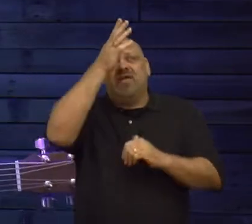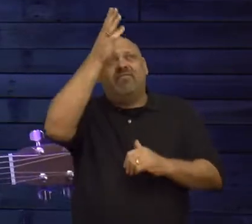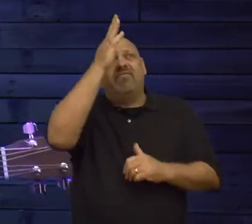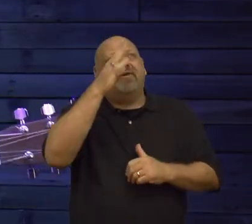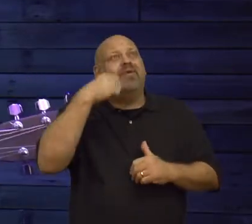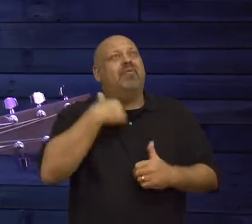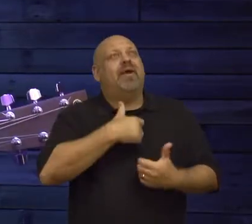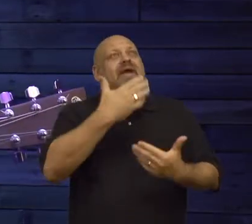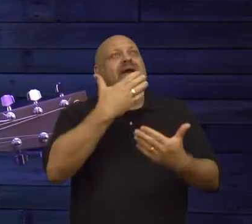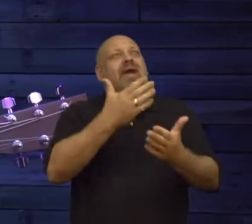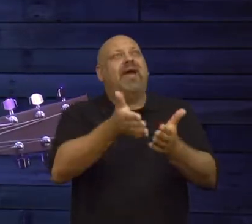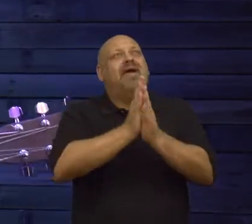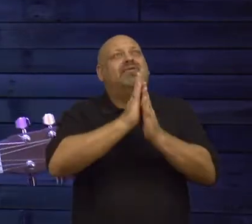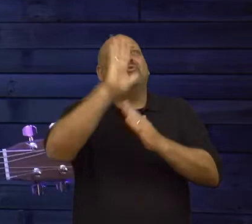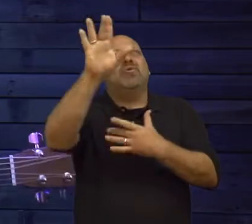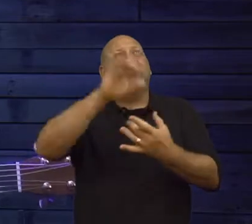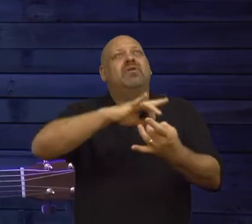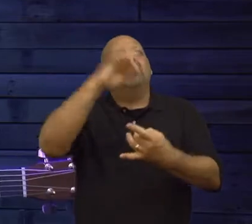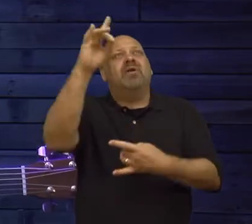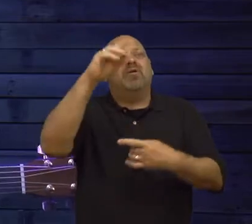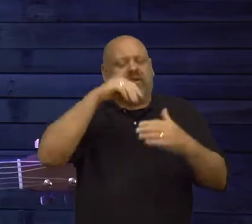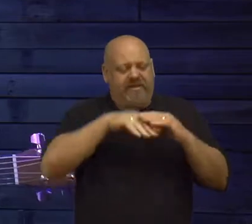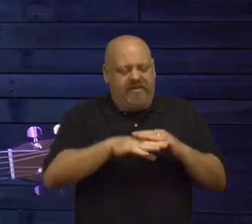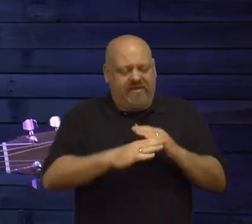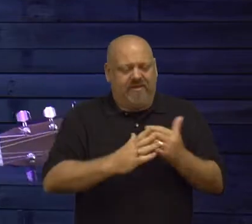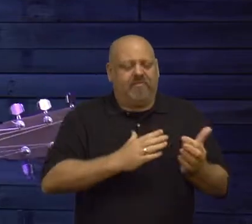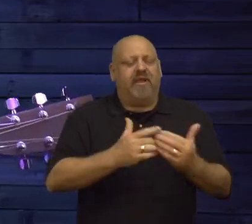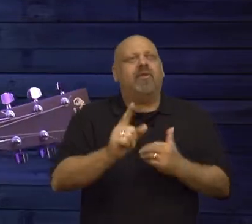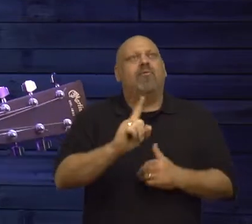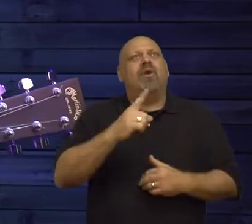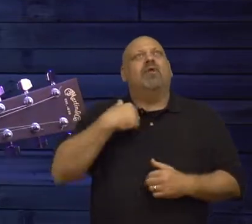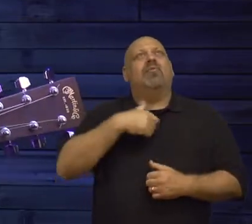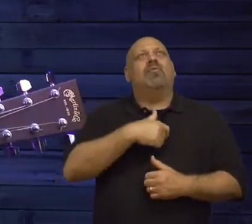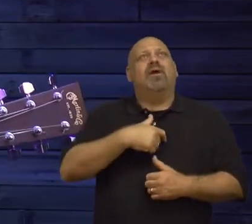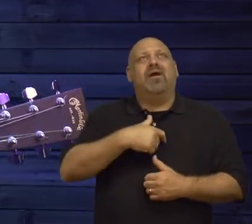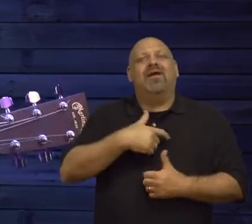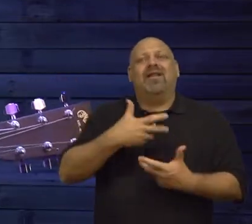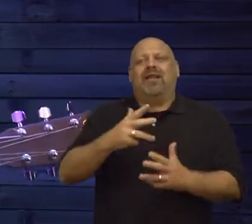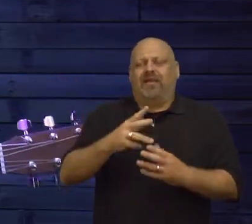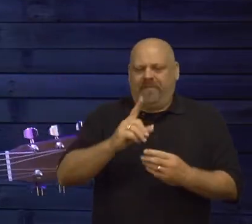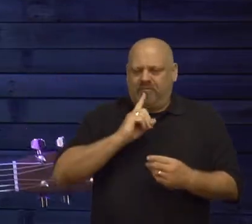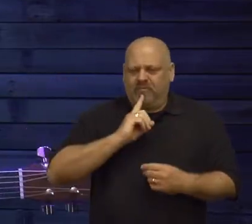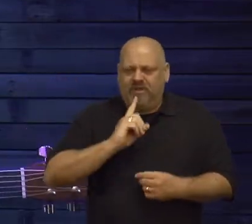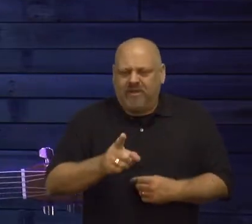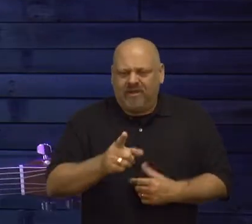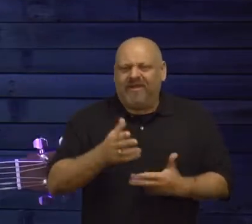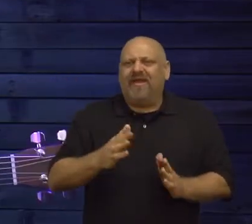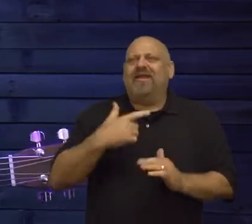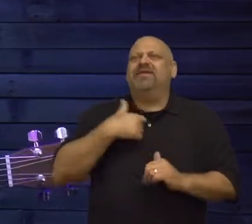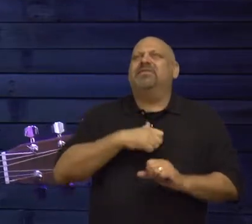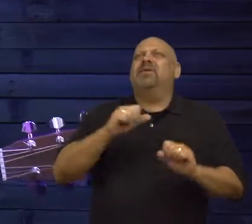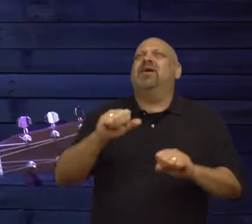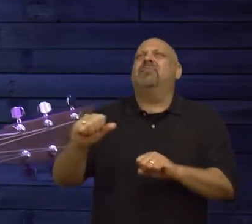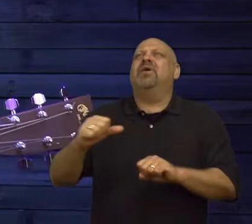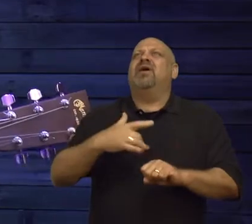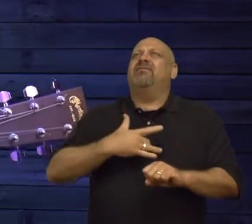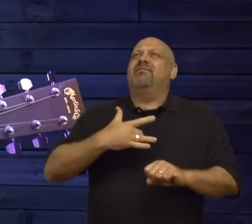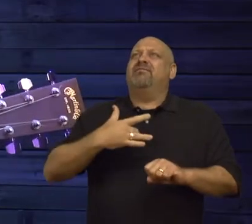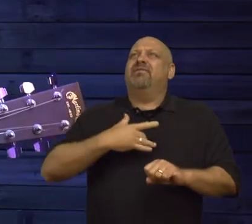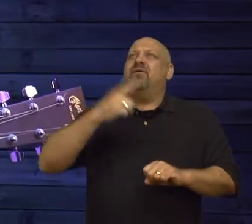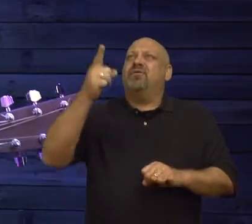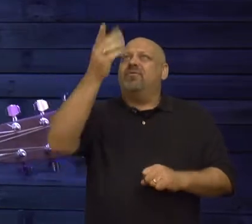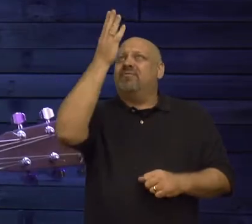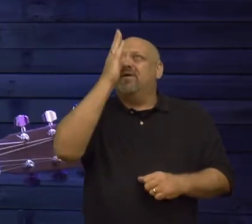Father, we just ask that your Spirit would just go ahead and enter in on to wherever we are. Let it be tangible, Jesus. Let us be able to feel you.